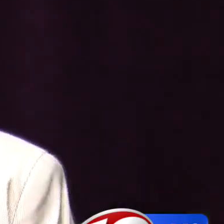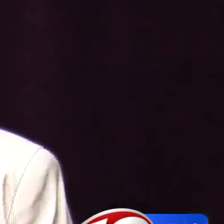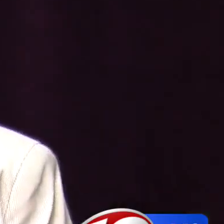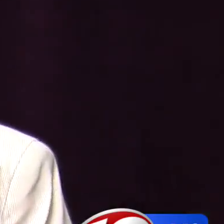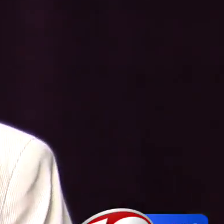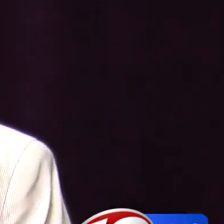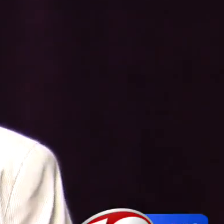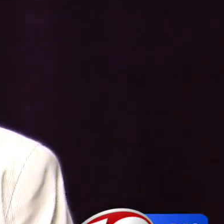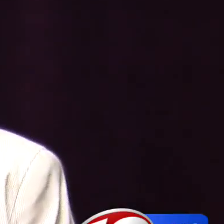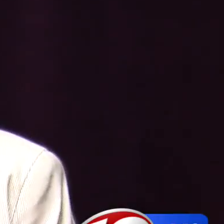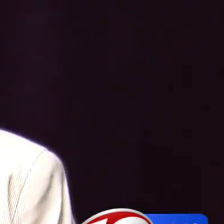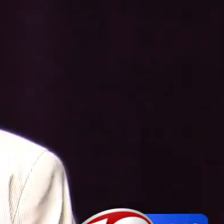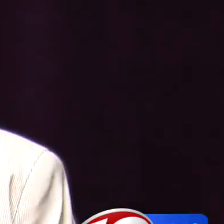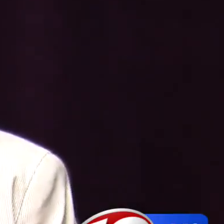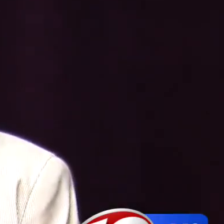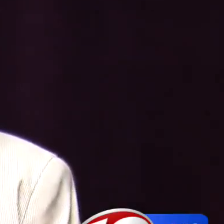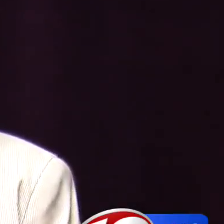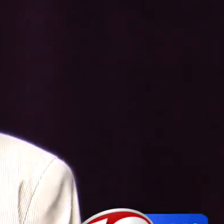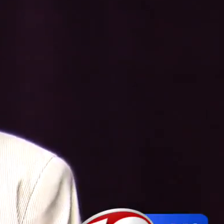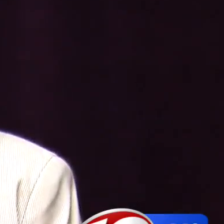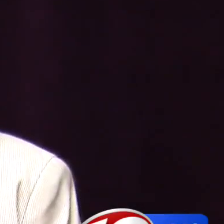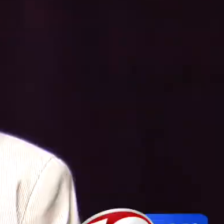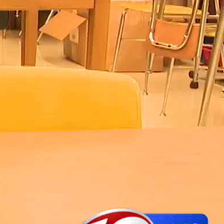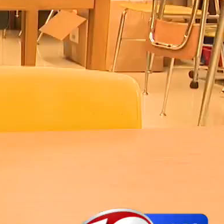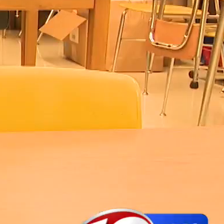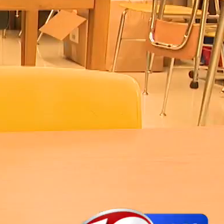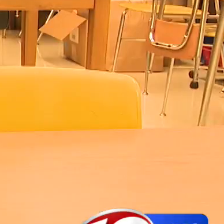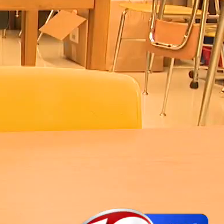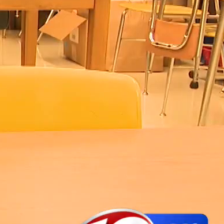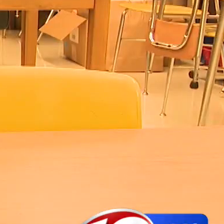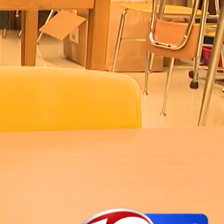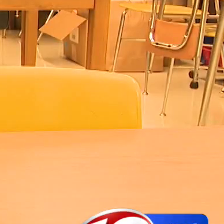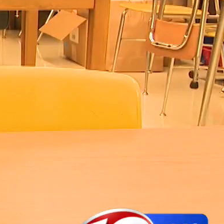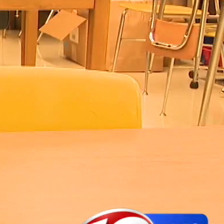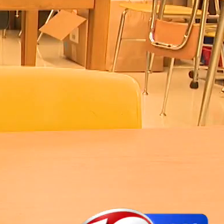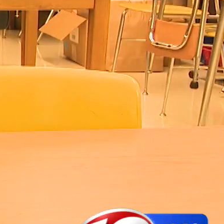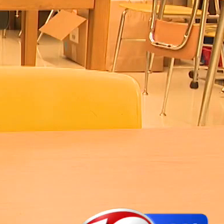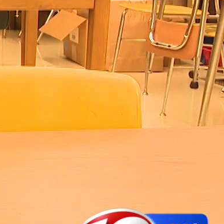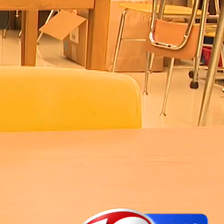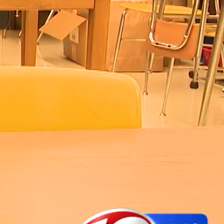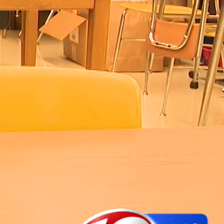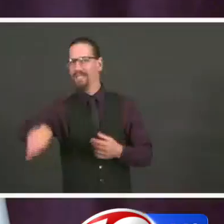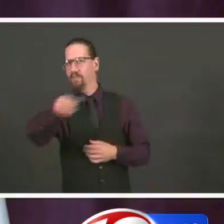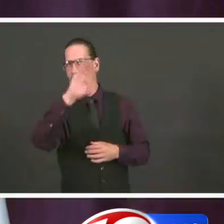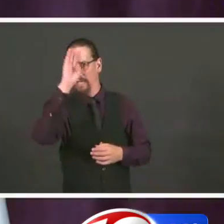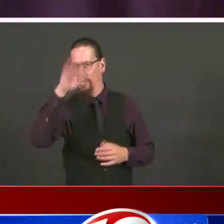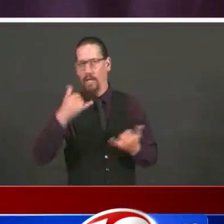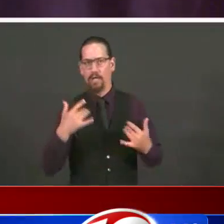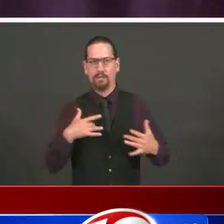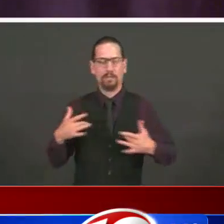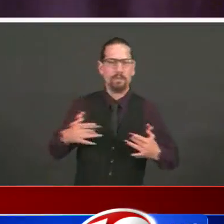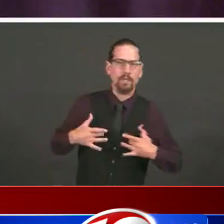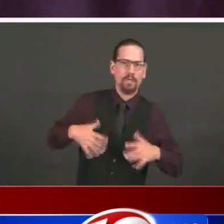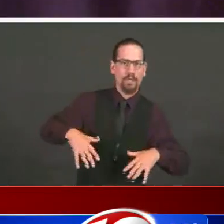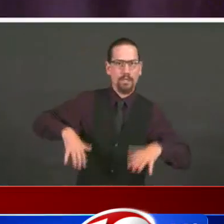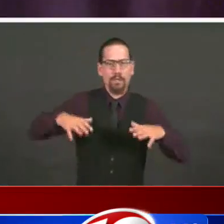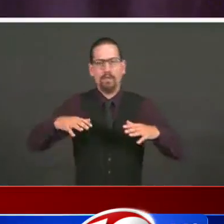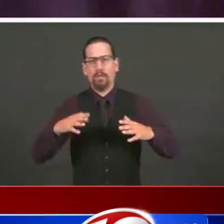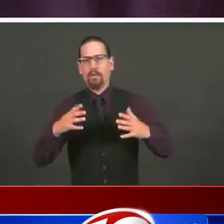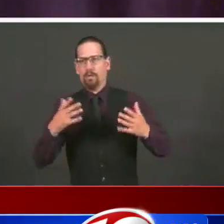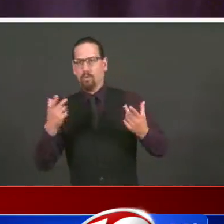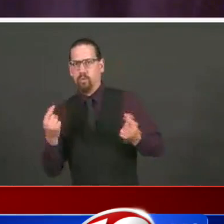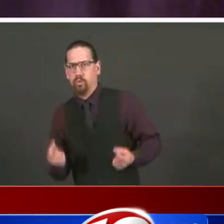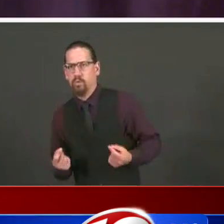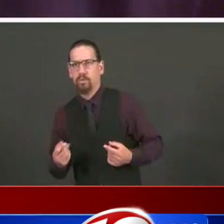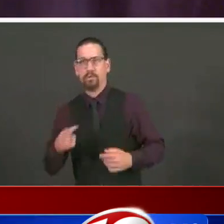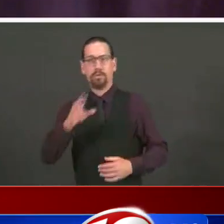forum on her Facebook page every Thursday at 3 o'clock to talk solely about reopening schools. We're going to do our best to